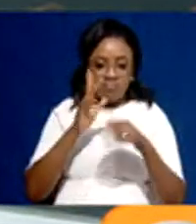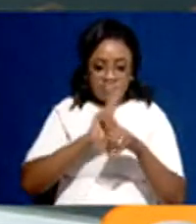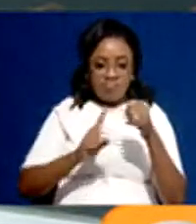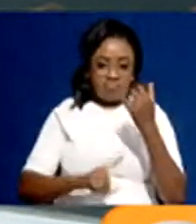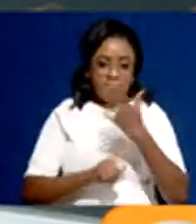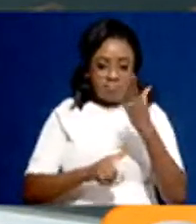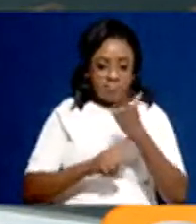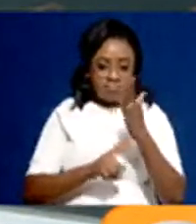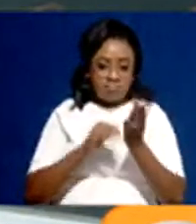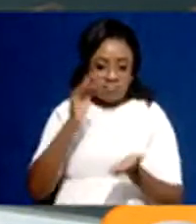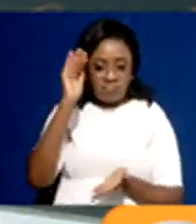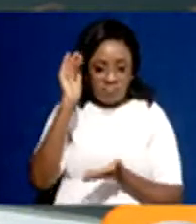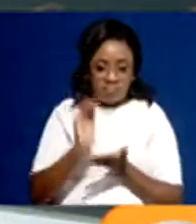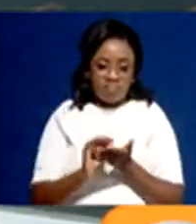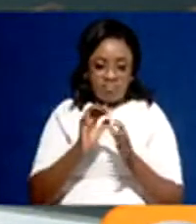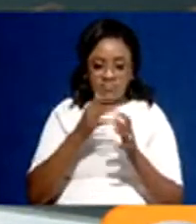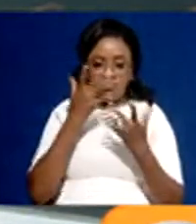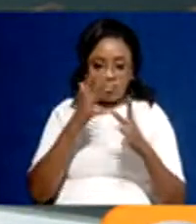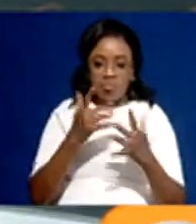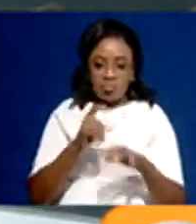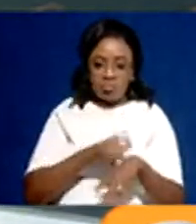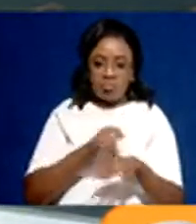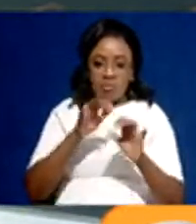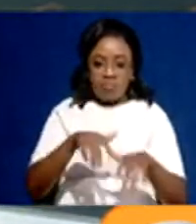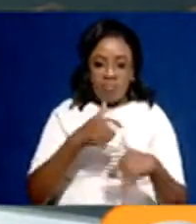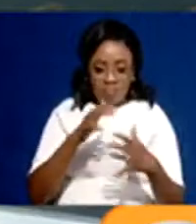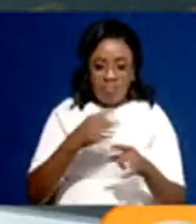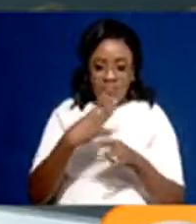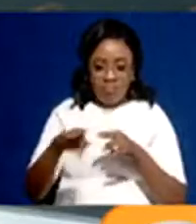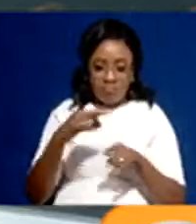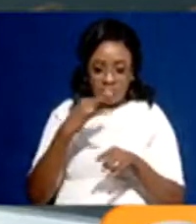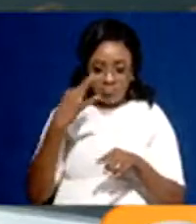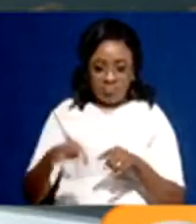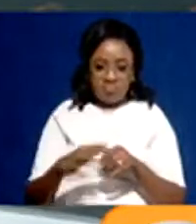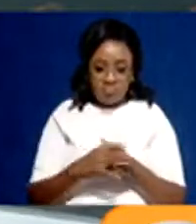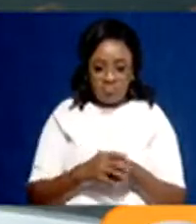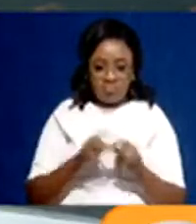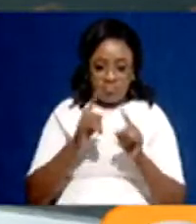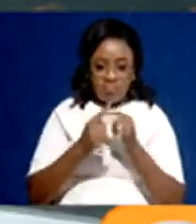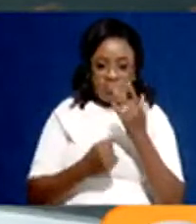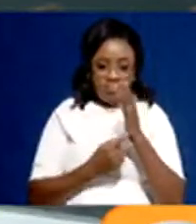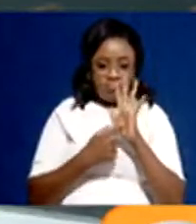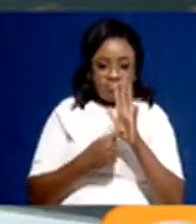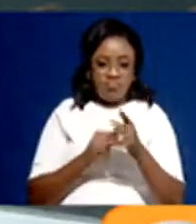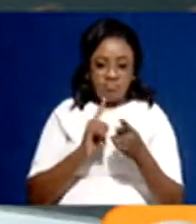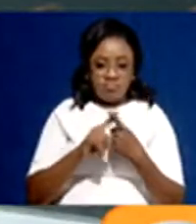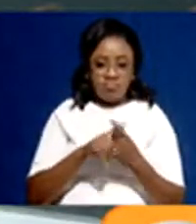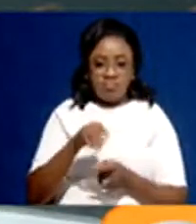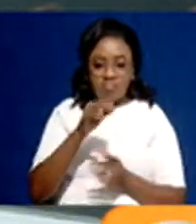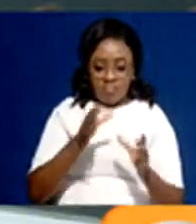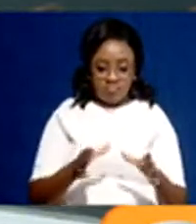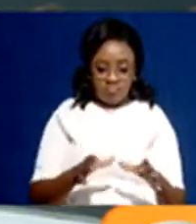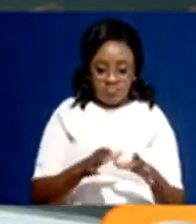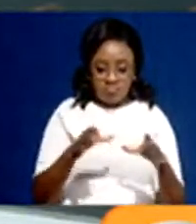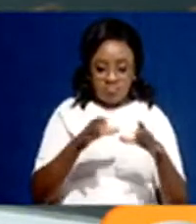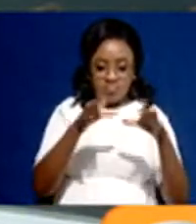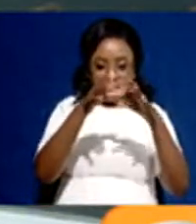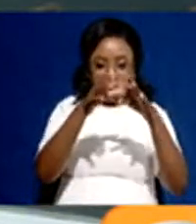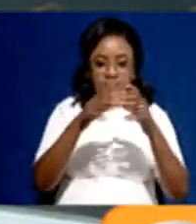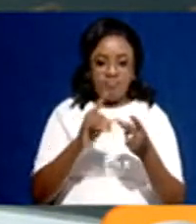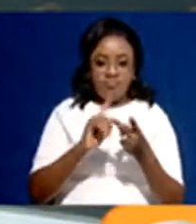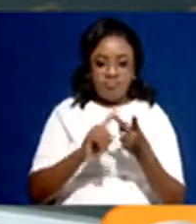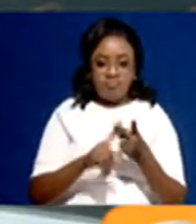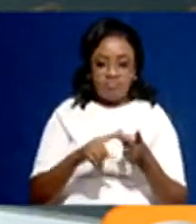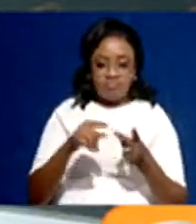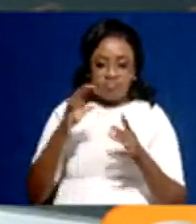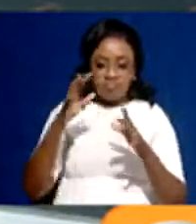climate-smart technologies to reduce losses in vegetable farming. The technologies include cone gardens, shade nets,